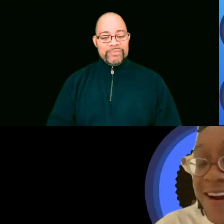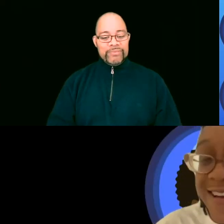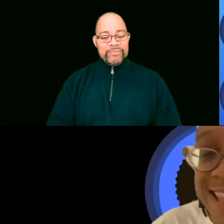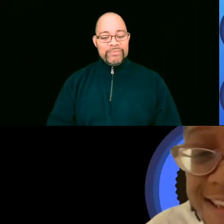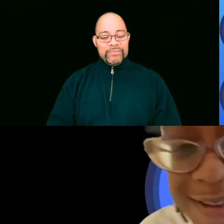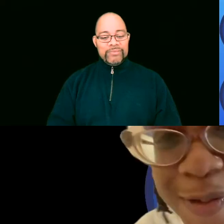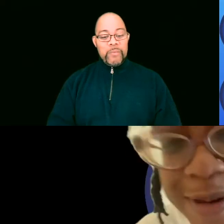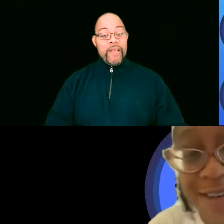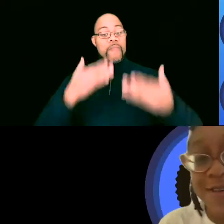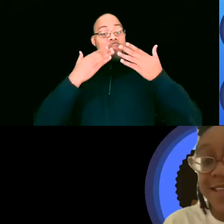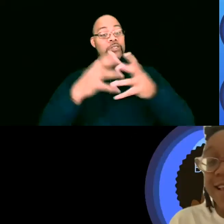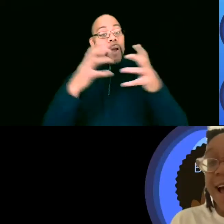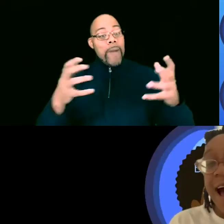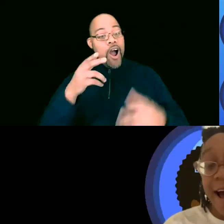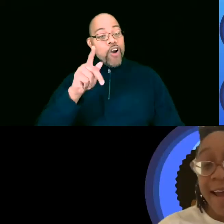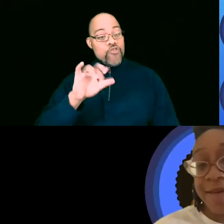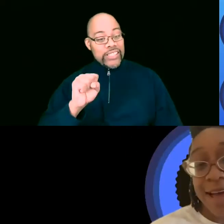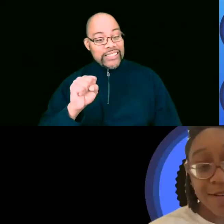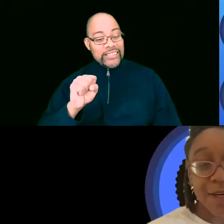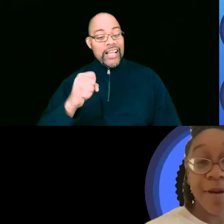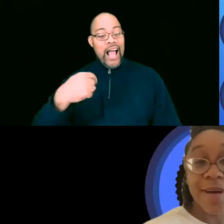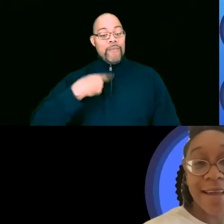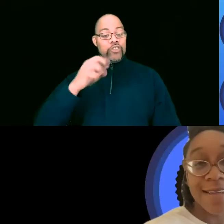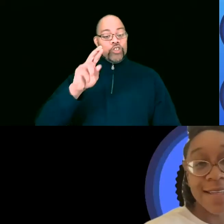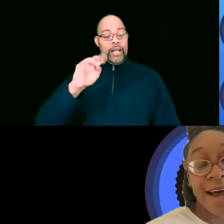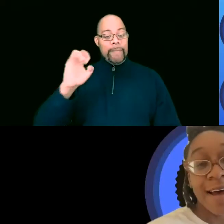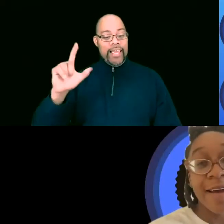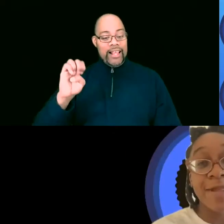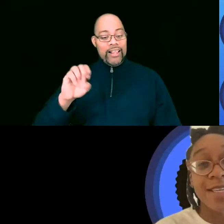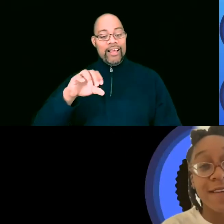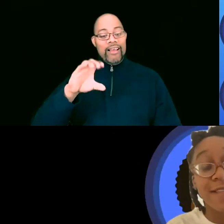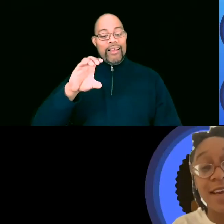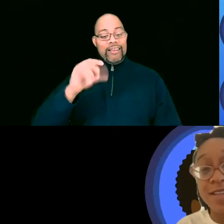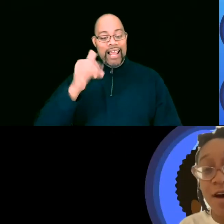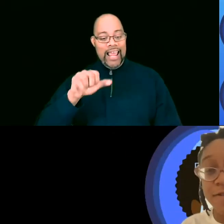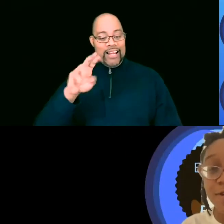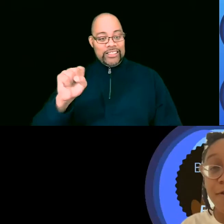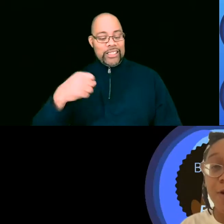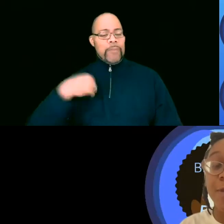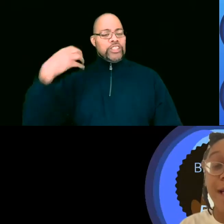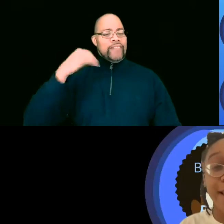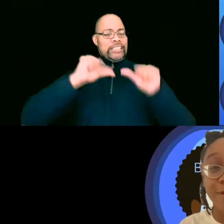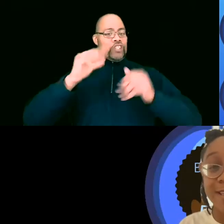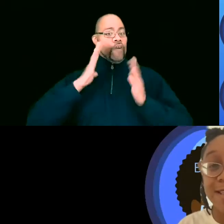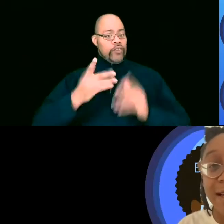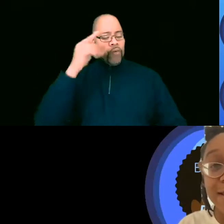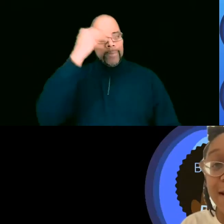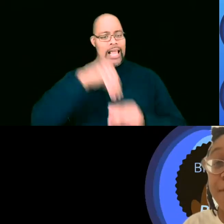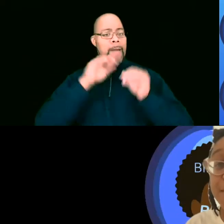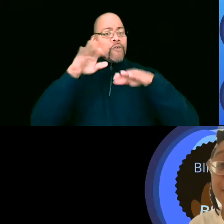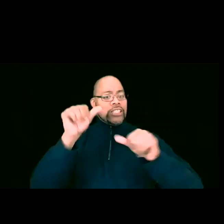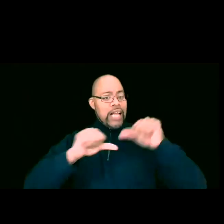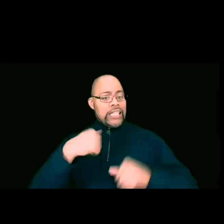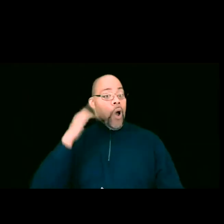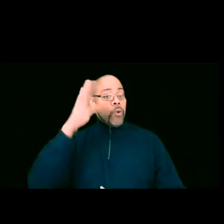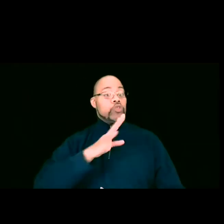All right, thank you so much, Chris. I am Dr. Camille Gaines, and I am the Chief Science Officer for Black and Marine Science, and I'm going